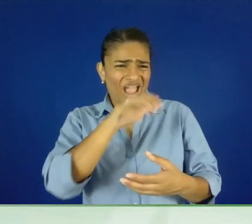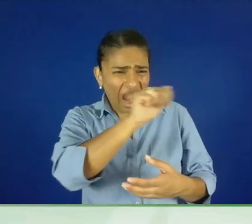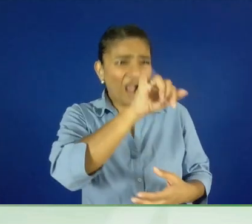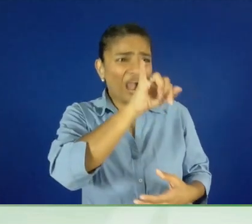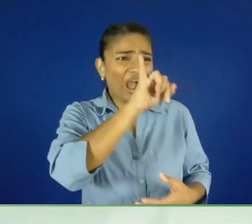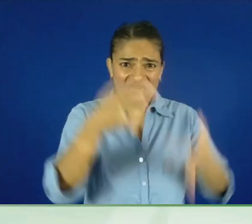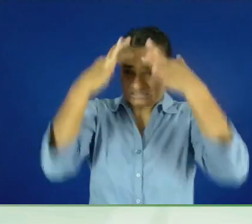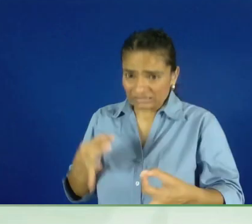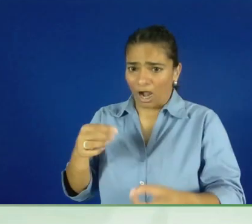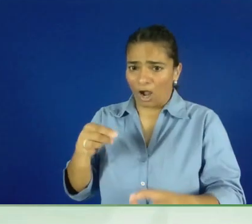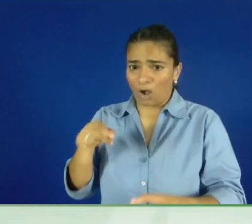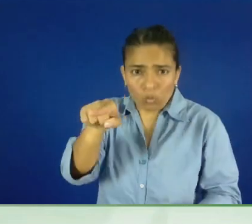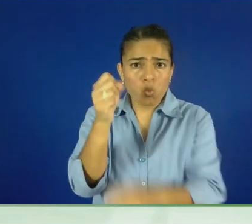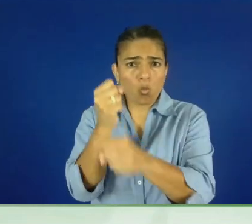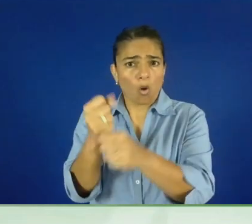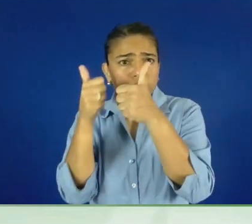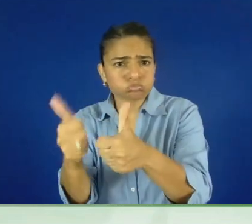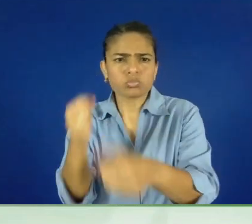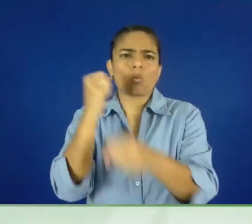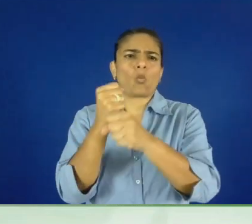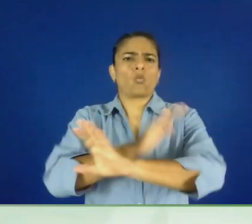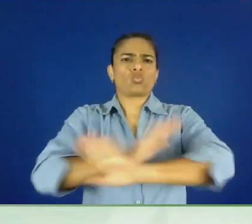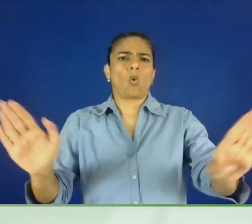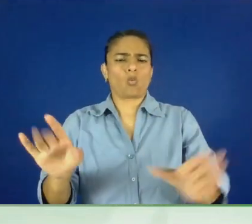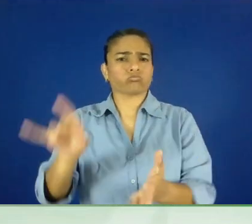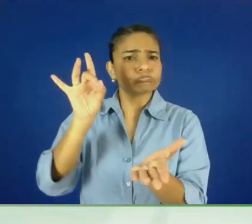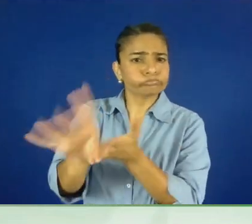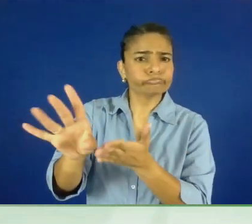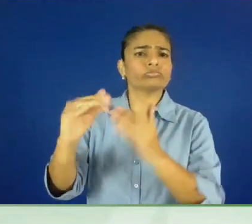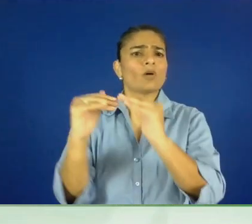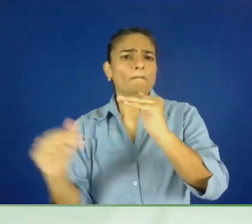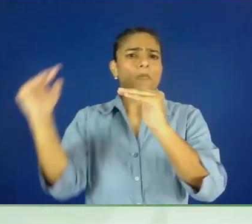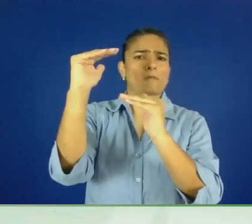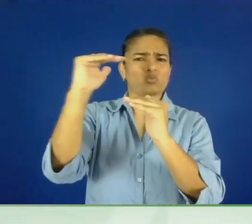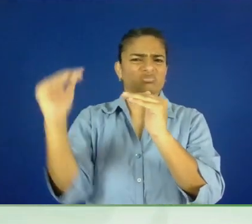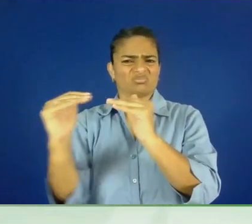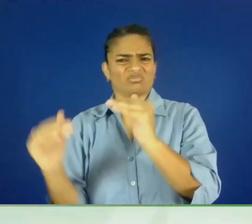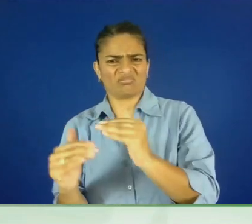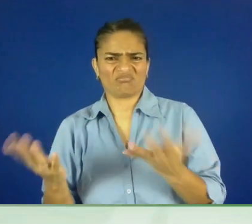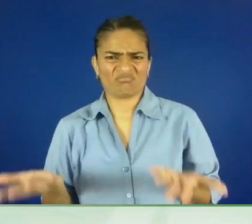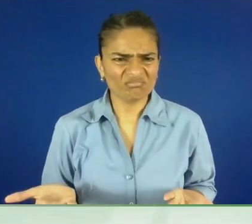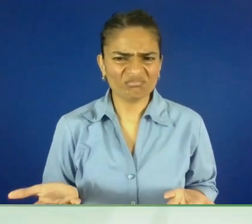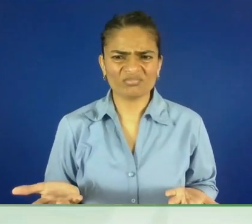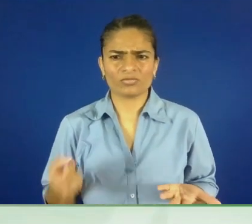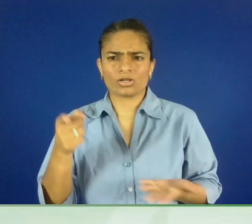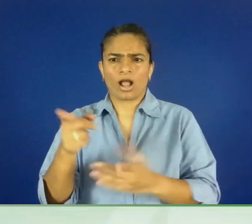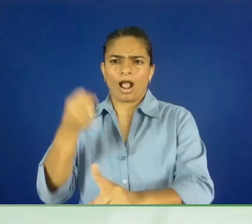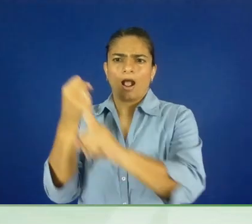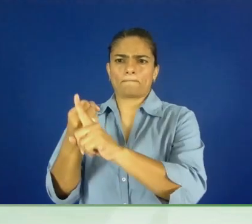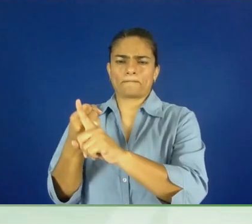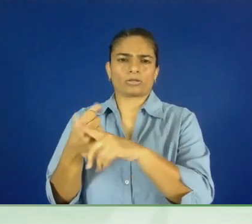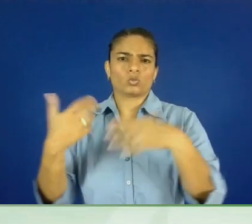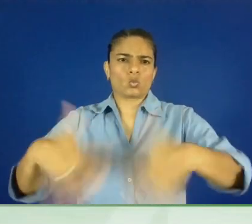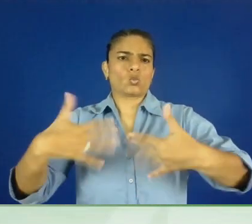tools deployed by people in the business that have a direct impact on people that I've been focused on. But of course, some of these tools are